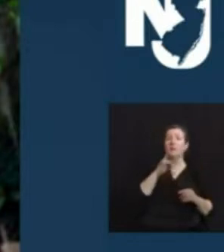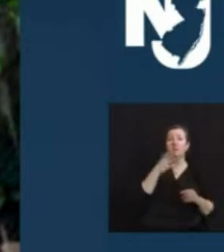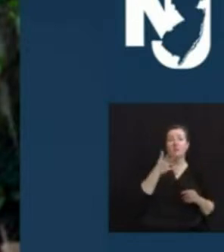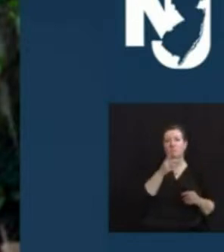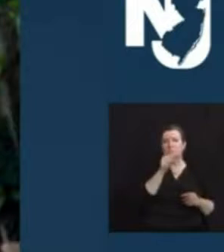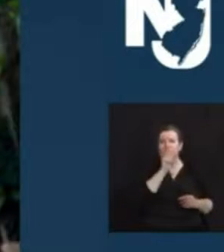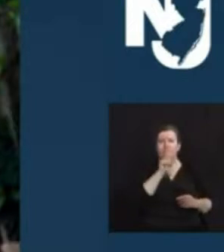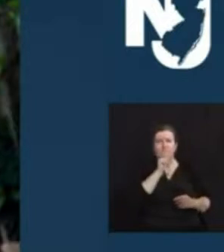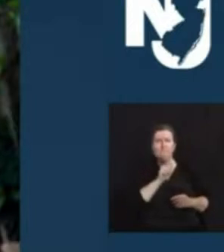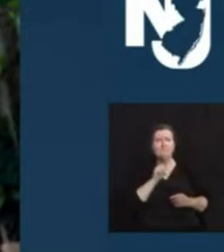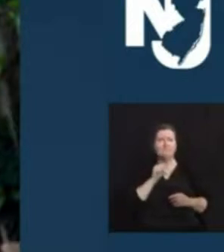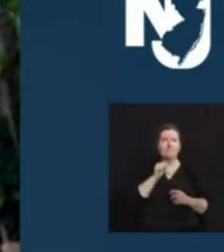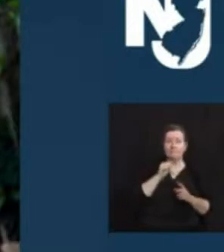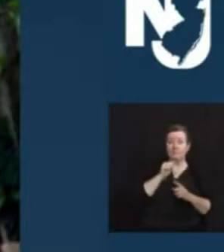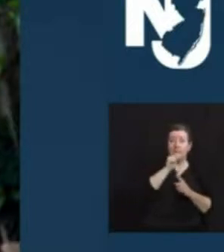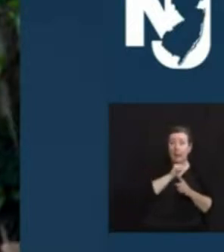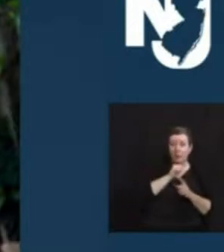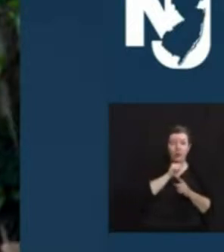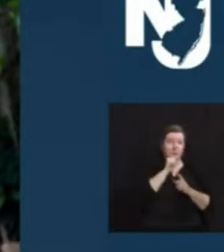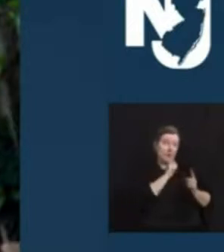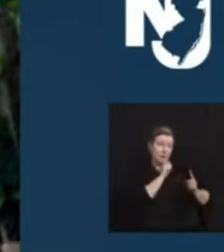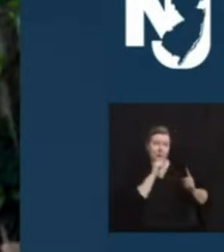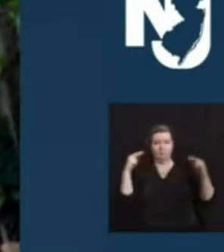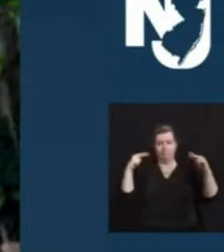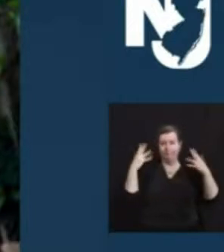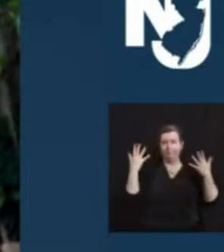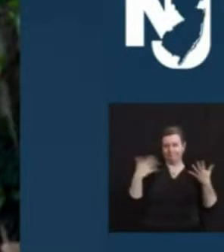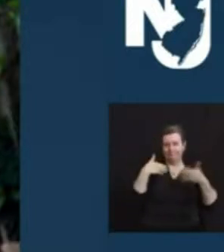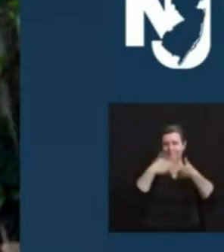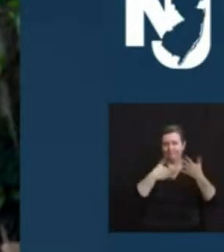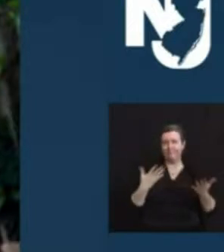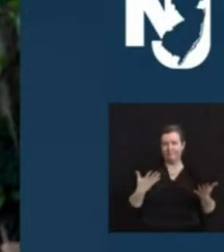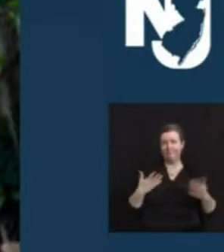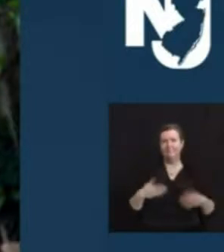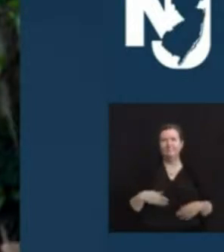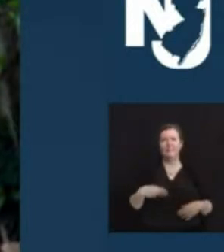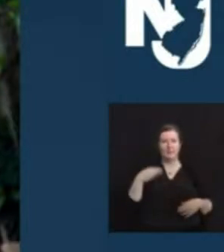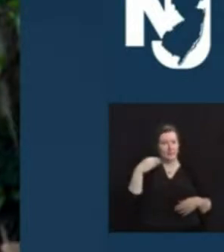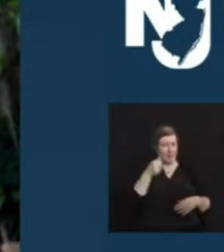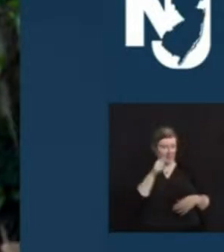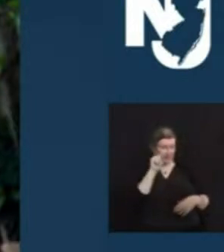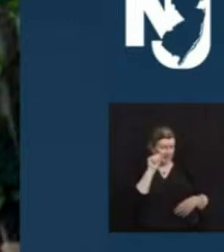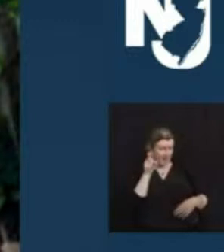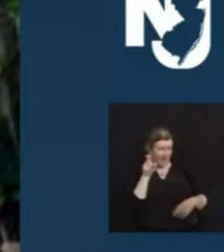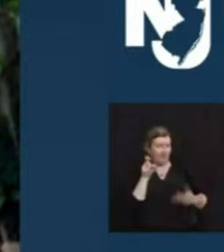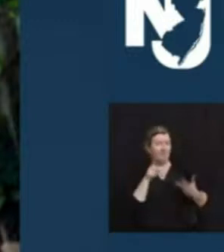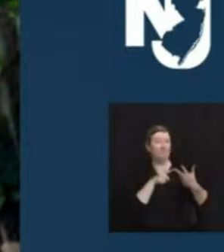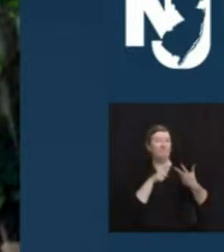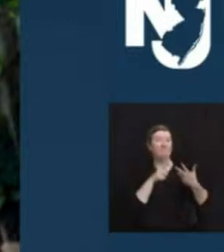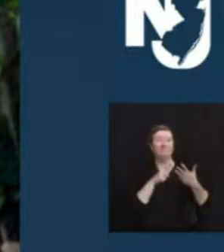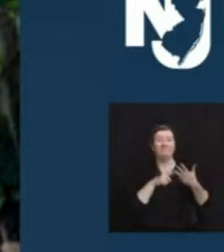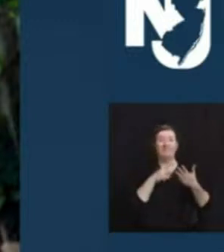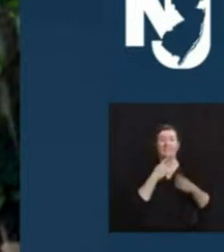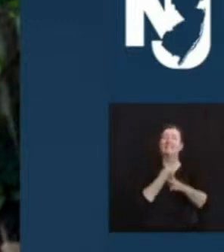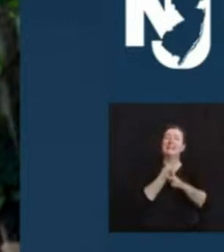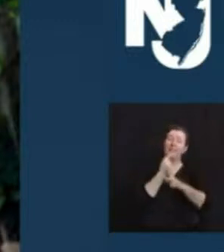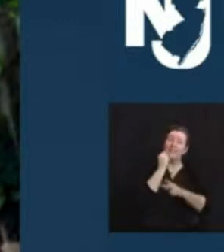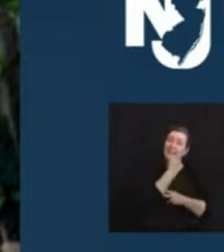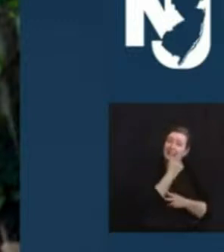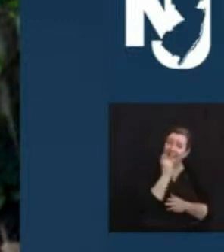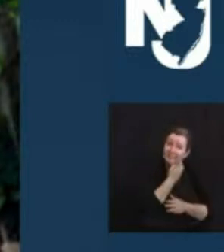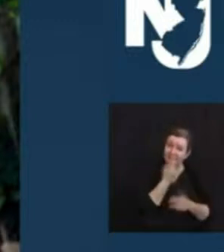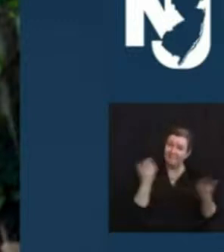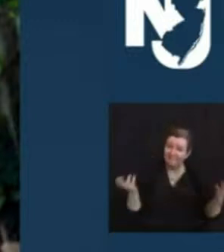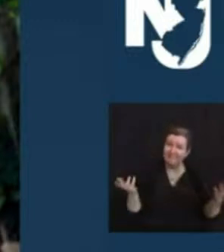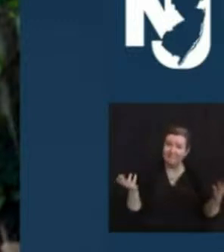your taxes, and take care of your teeth." God bless him. He leaves behind his wife and high school sweetheart, Rosita. They married